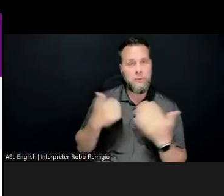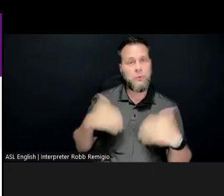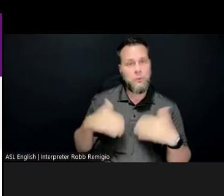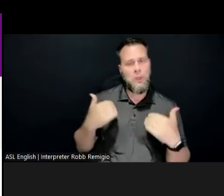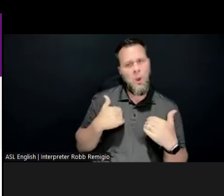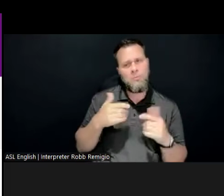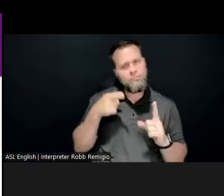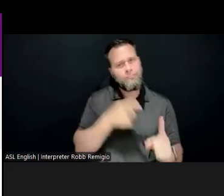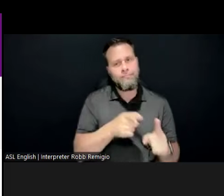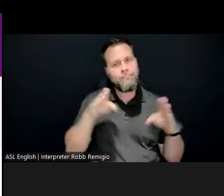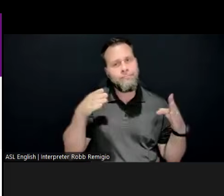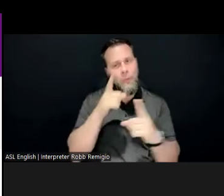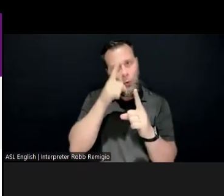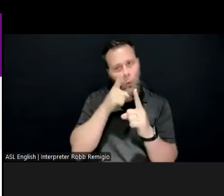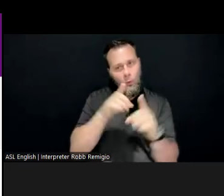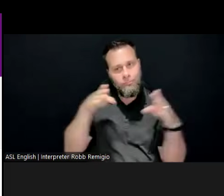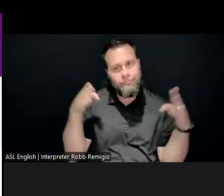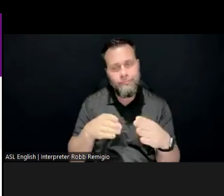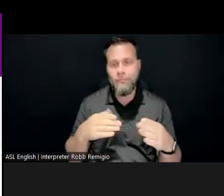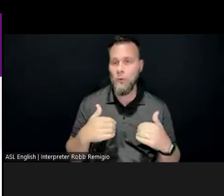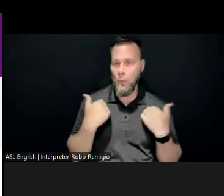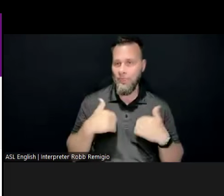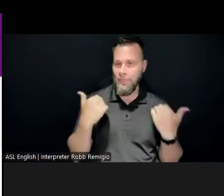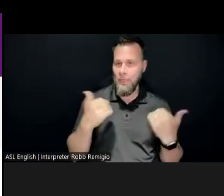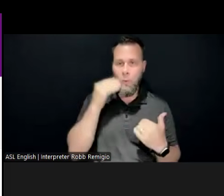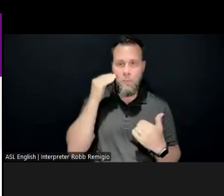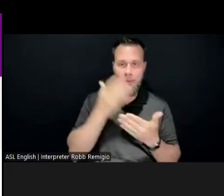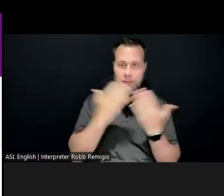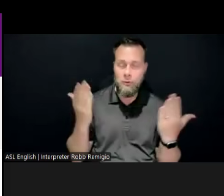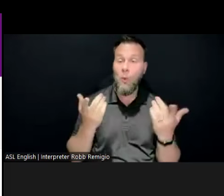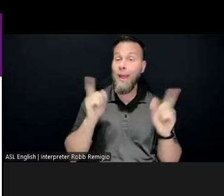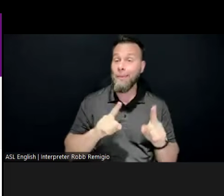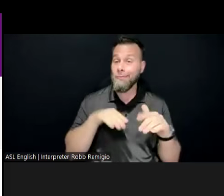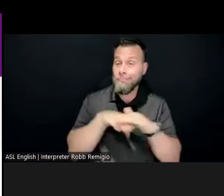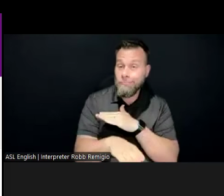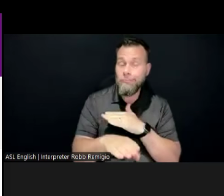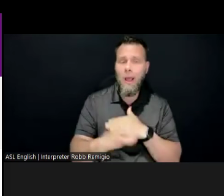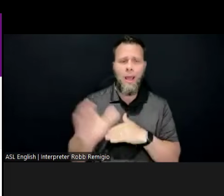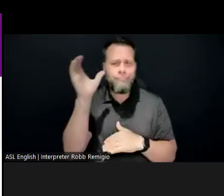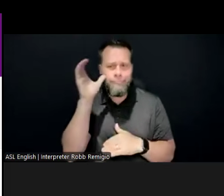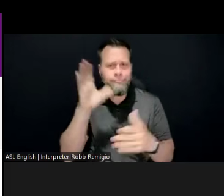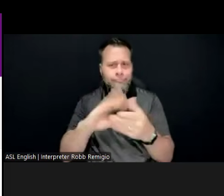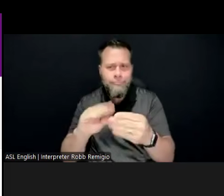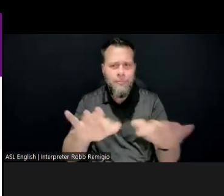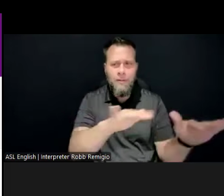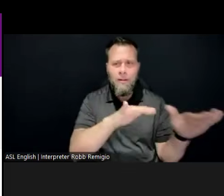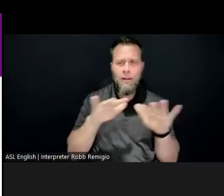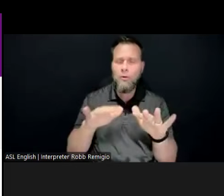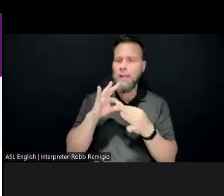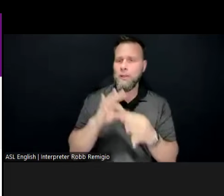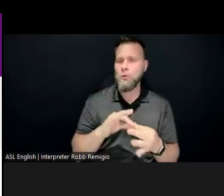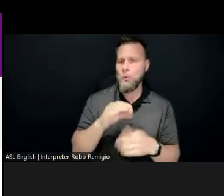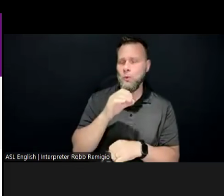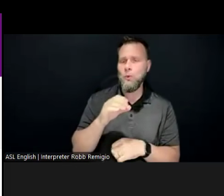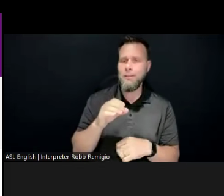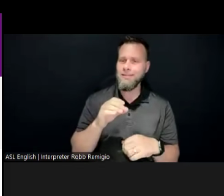care too, so I was able to listen and hear about some other conversations they had and aging out, stuff like that. I